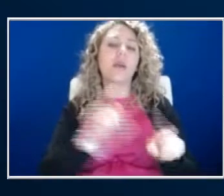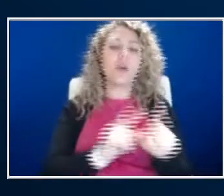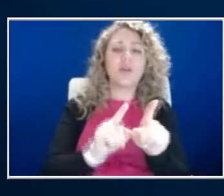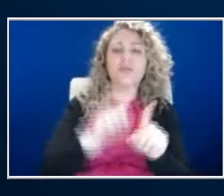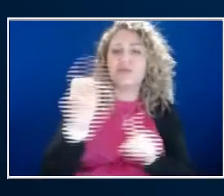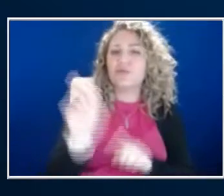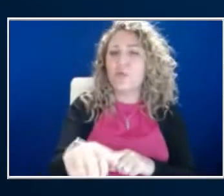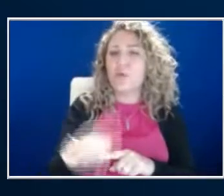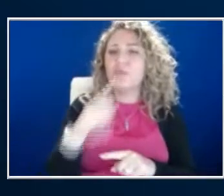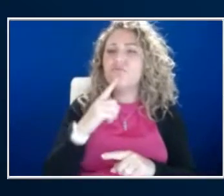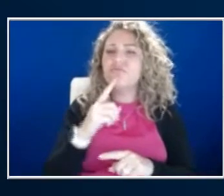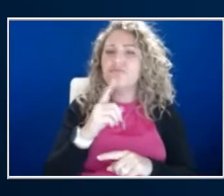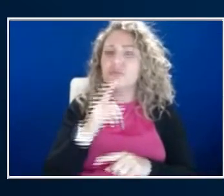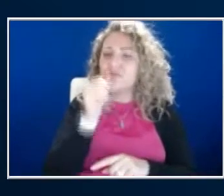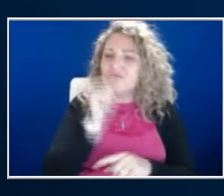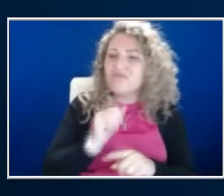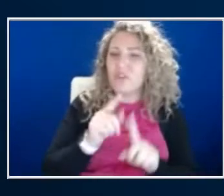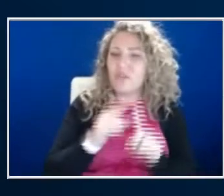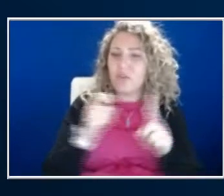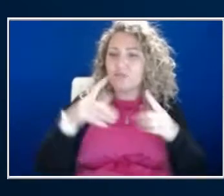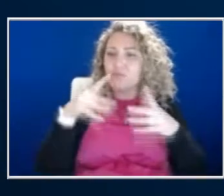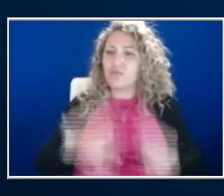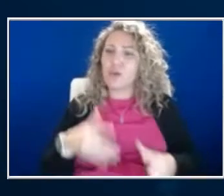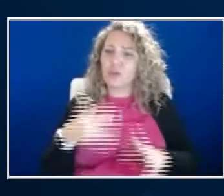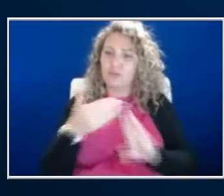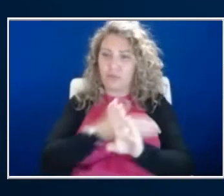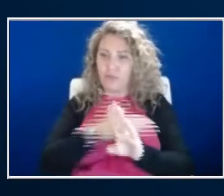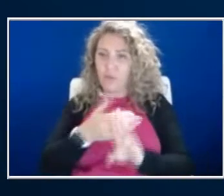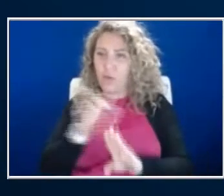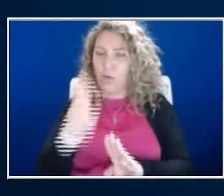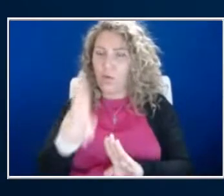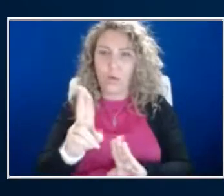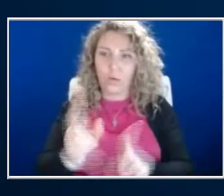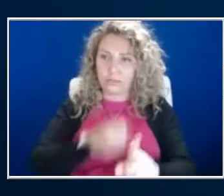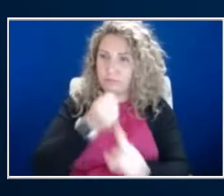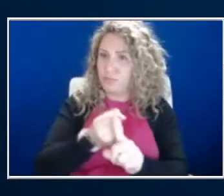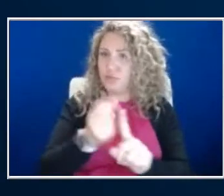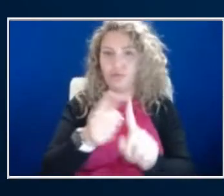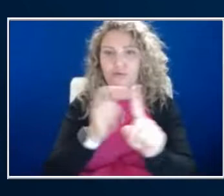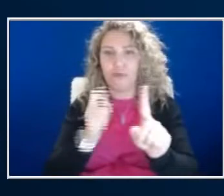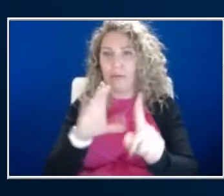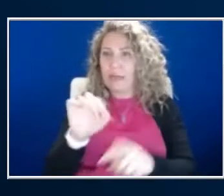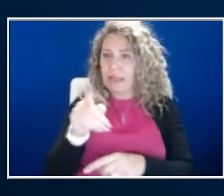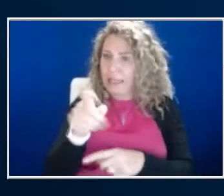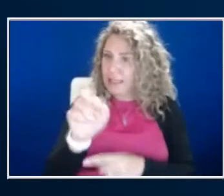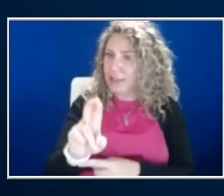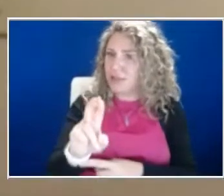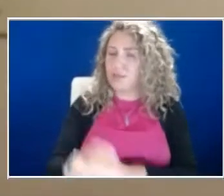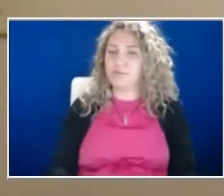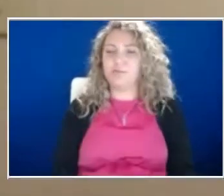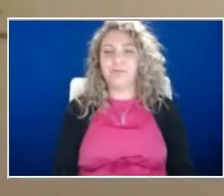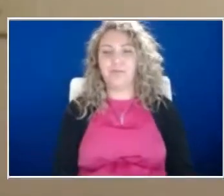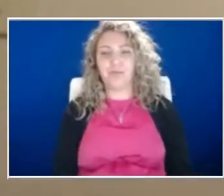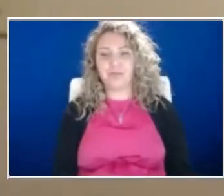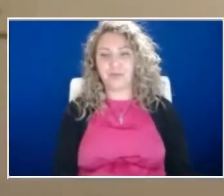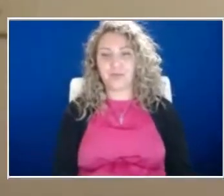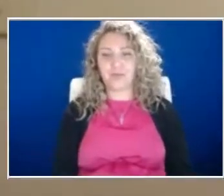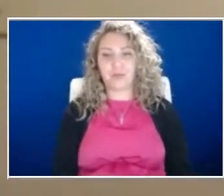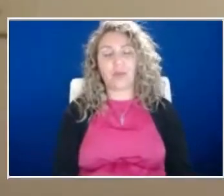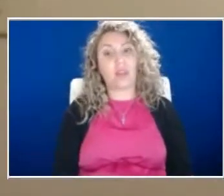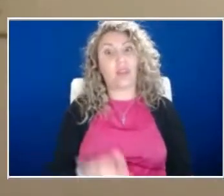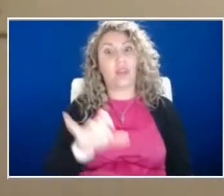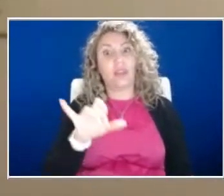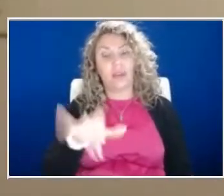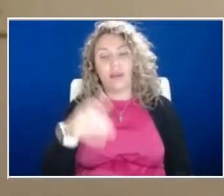from depression before, or was this brought on merely by the cancer diagnosis? No, it definitely was brought on by